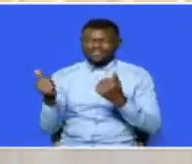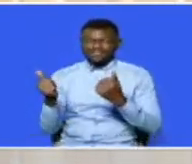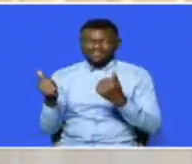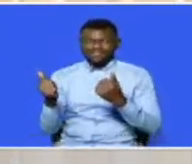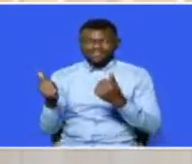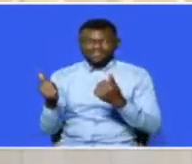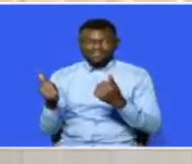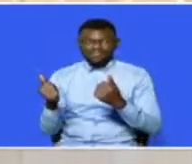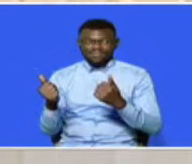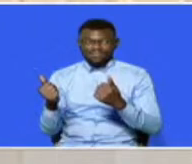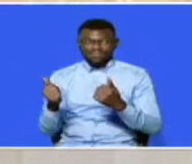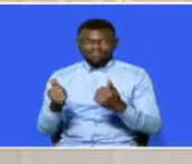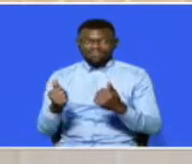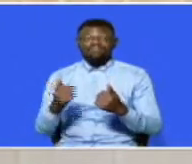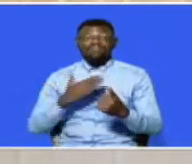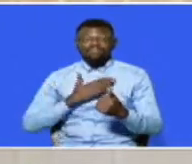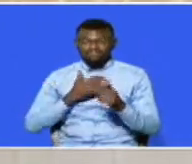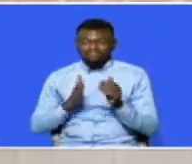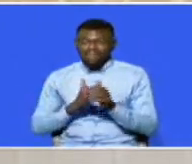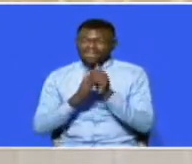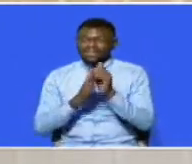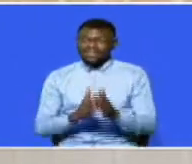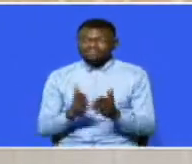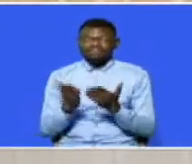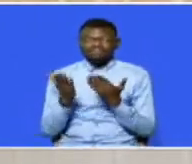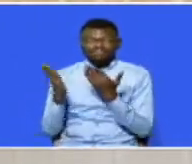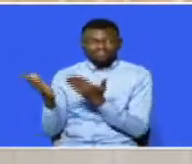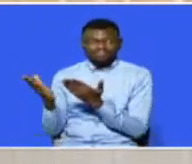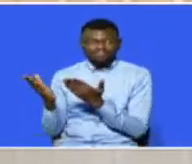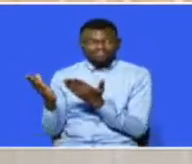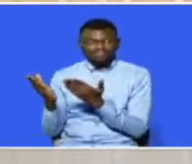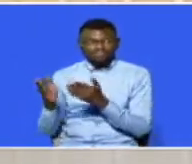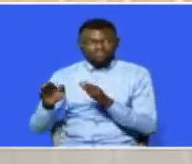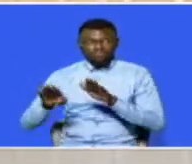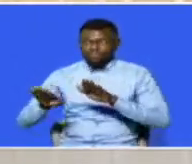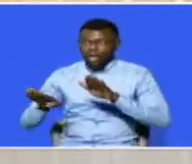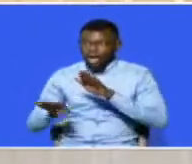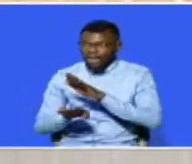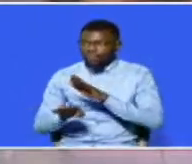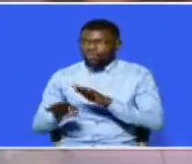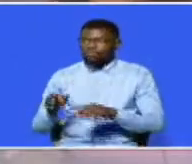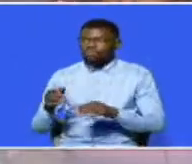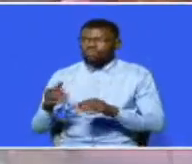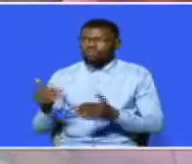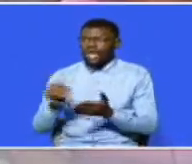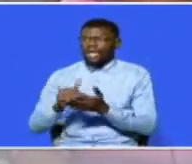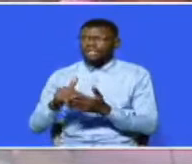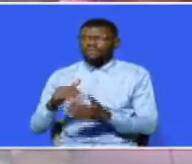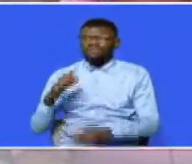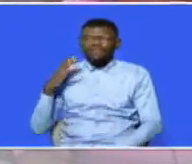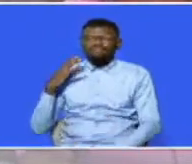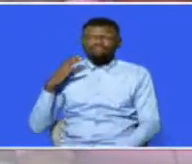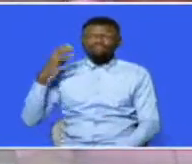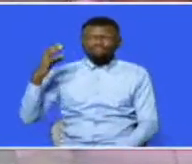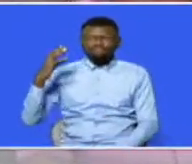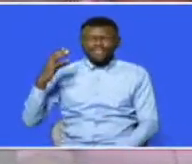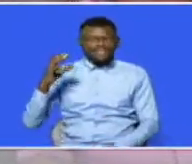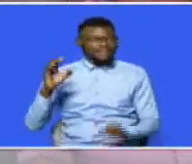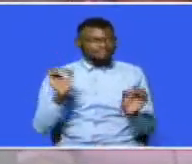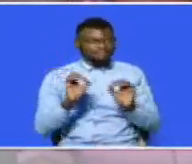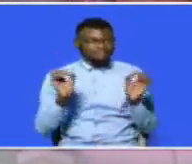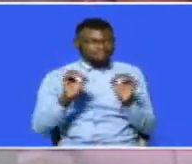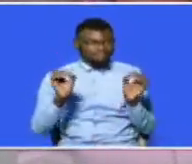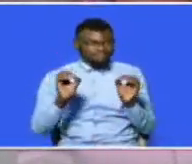kwamba niko na kinara. When you are deputy, you cannot also be the head. Karua voting for Azimio